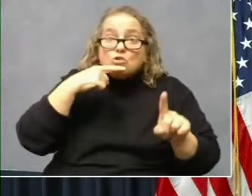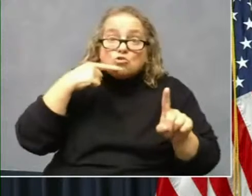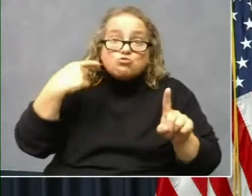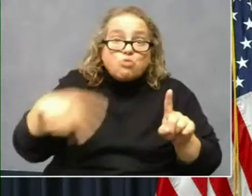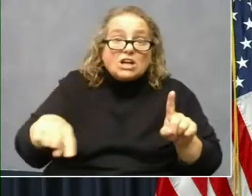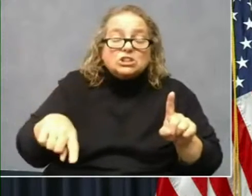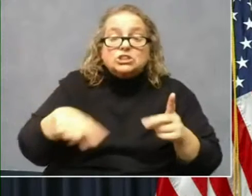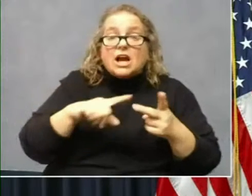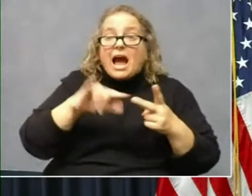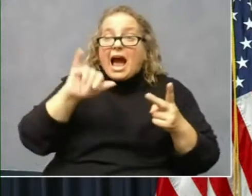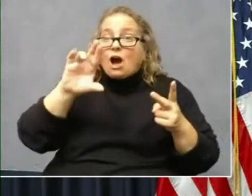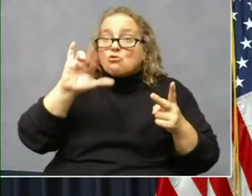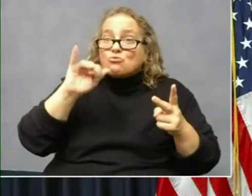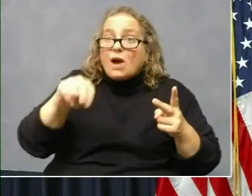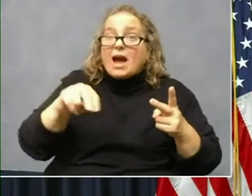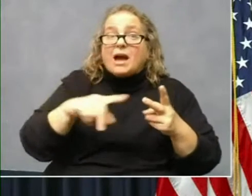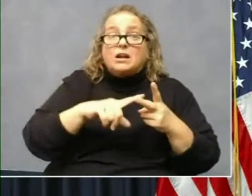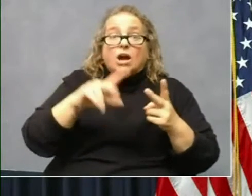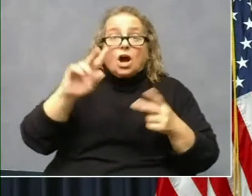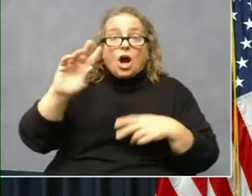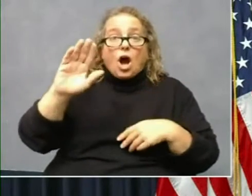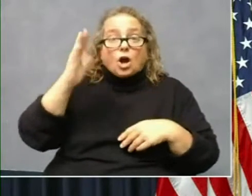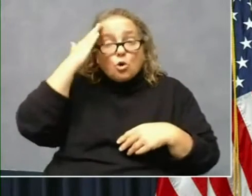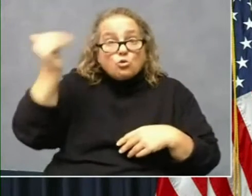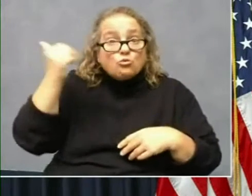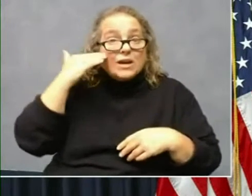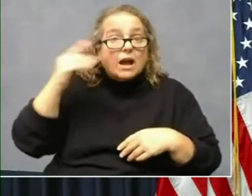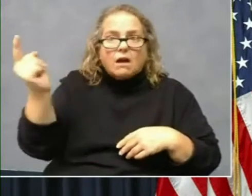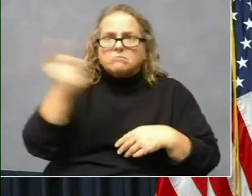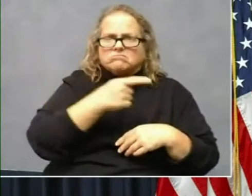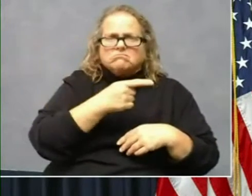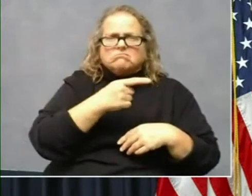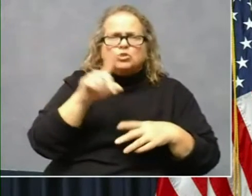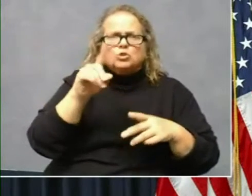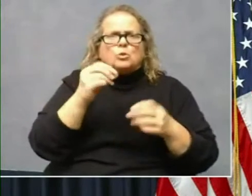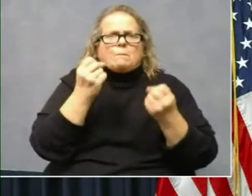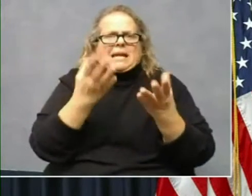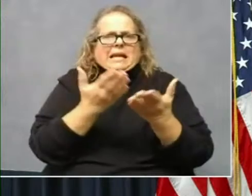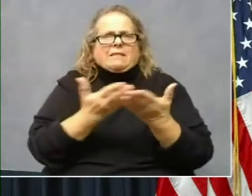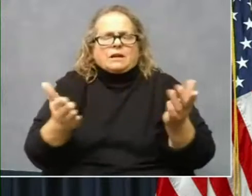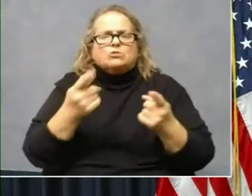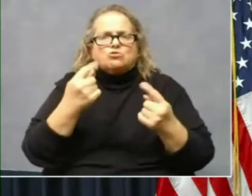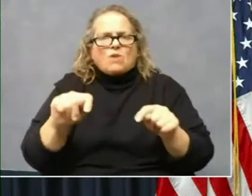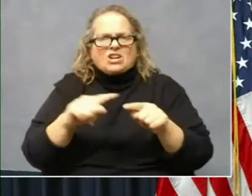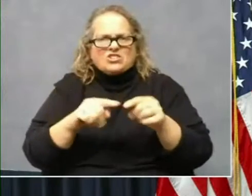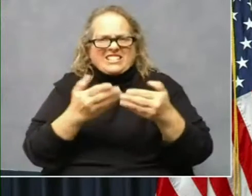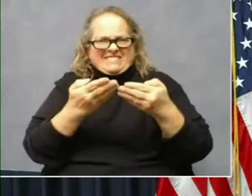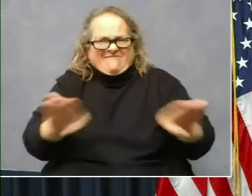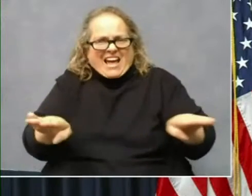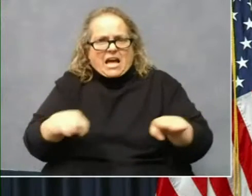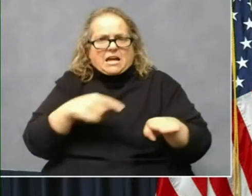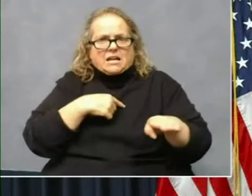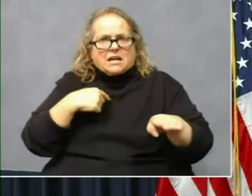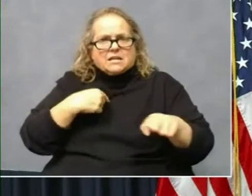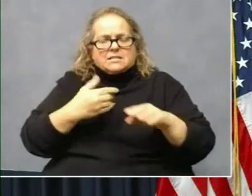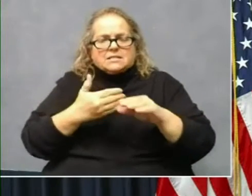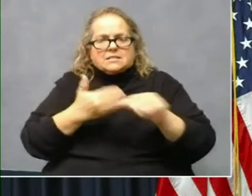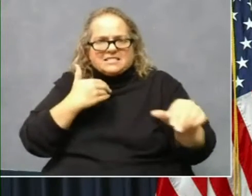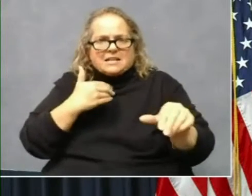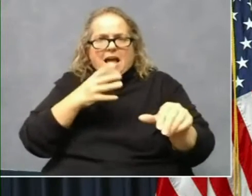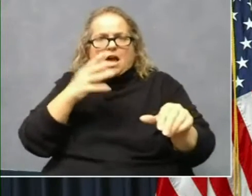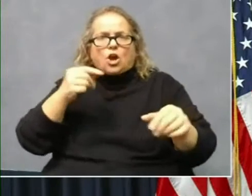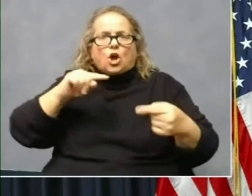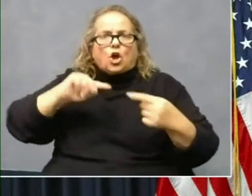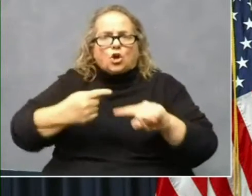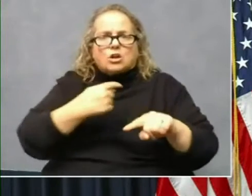And they are doing a number of things right now to try to divide us or hurt us. These types of cyber attacks are one. They want to make it